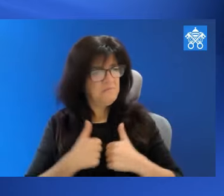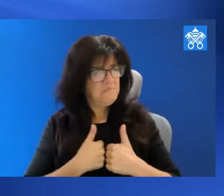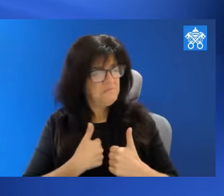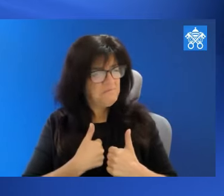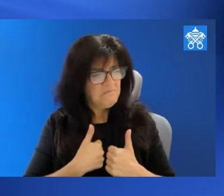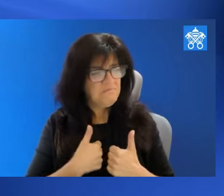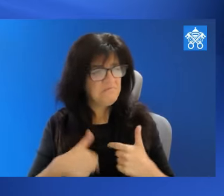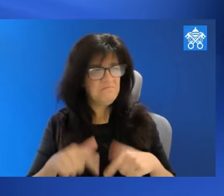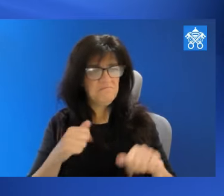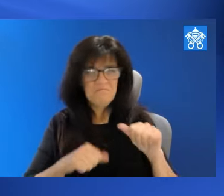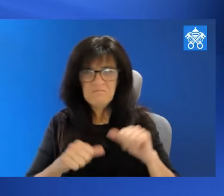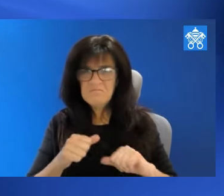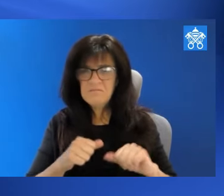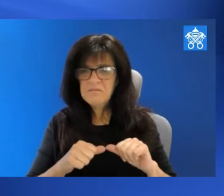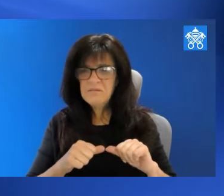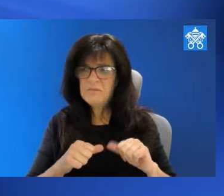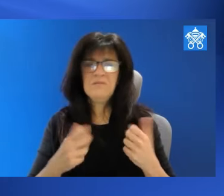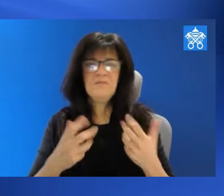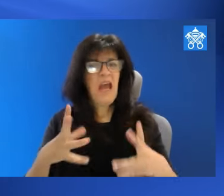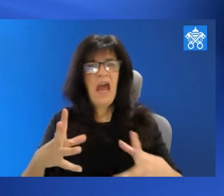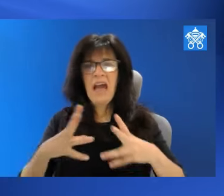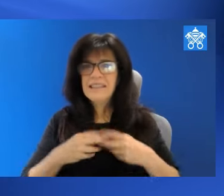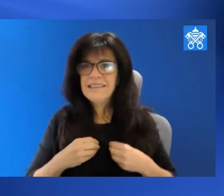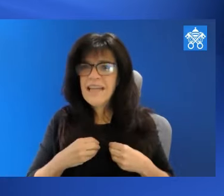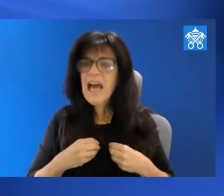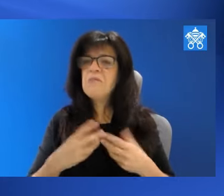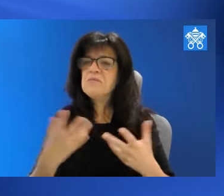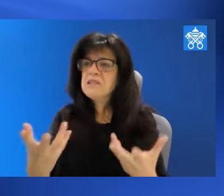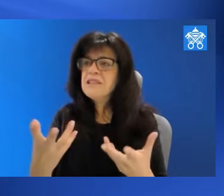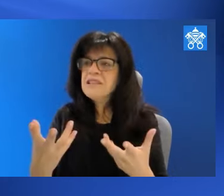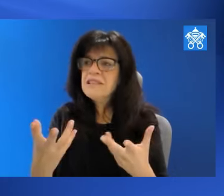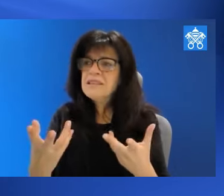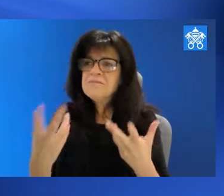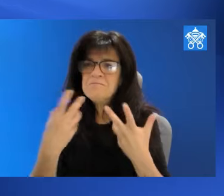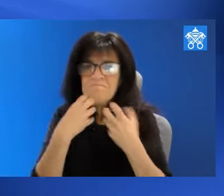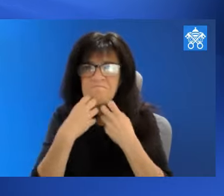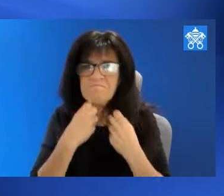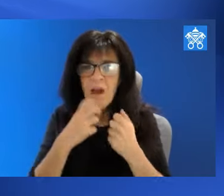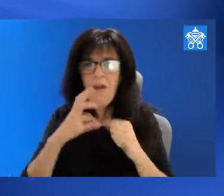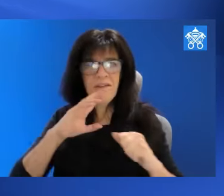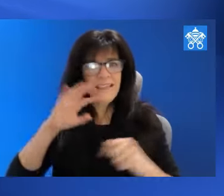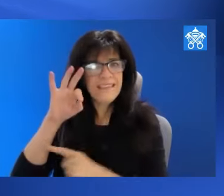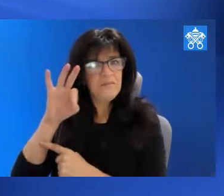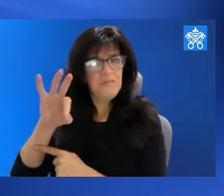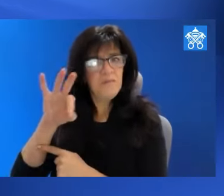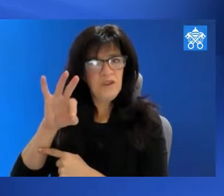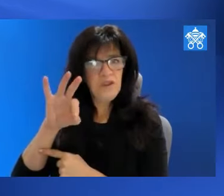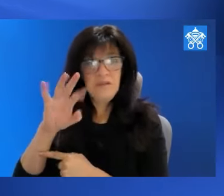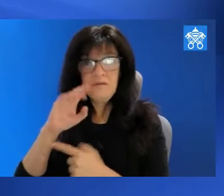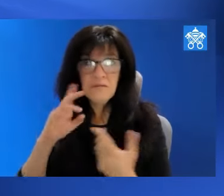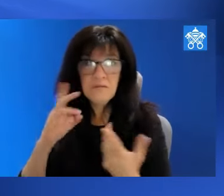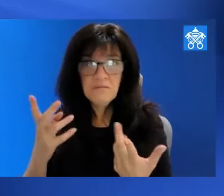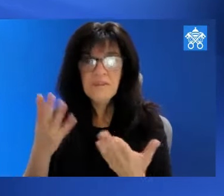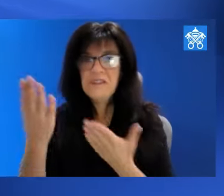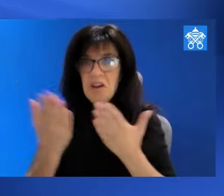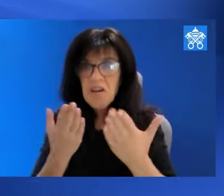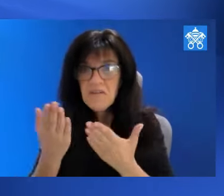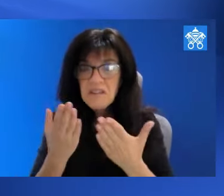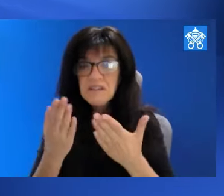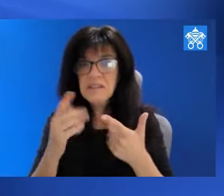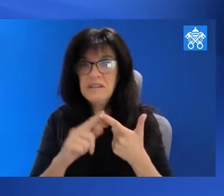essential aspects of his preaching, such as service. And yet Jesus